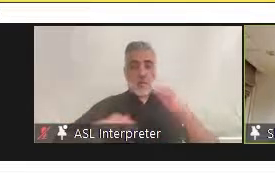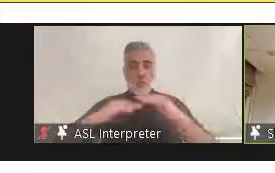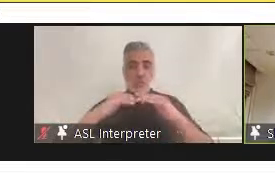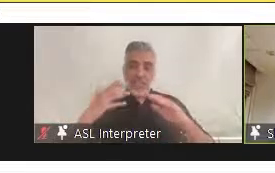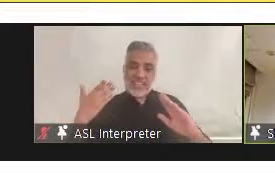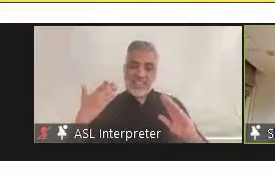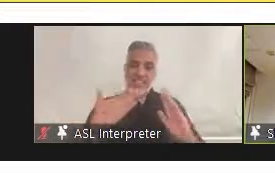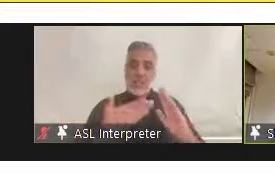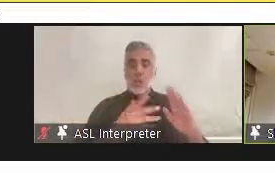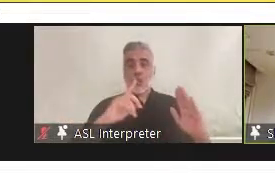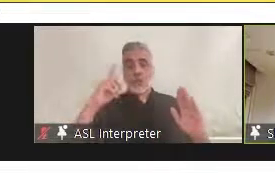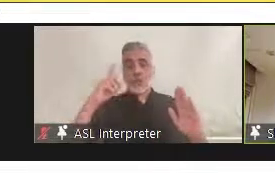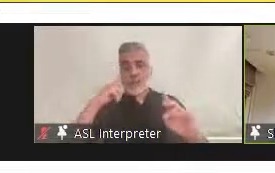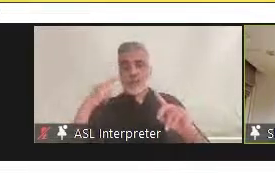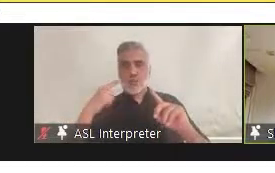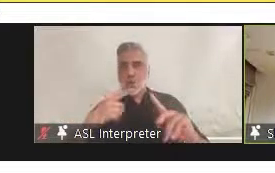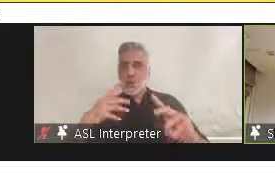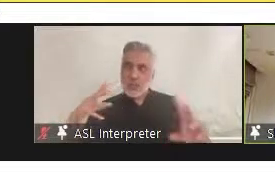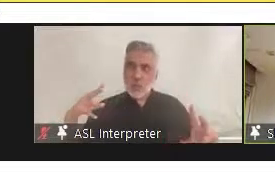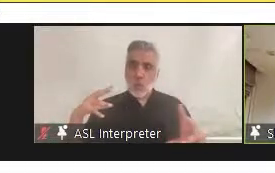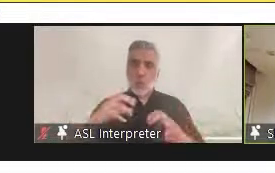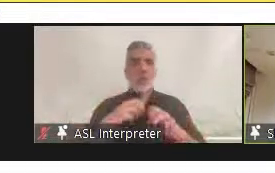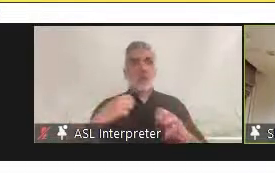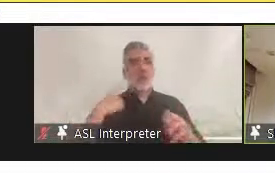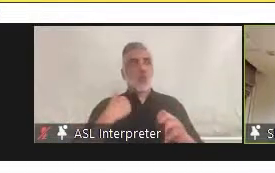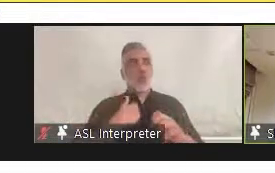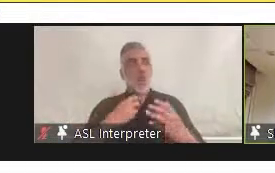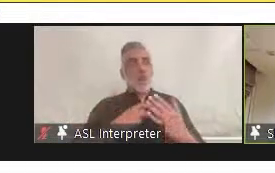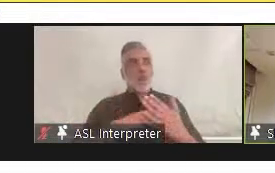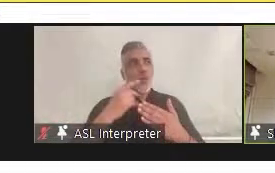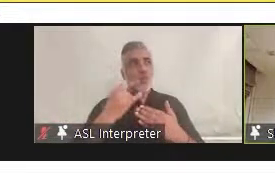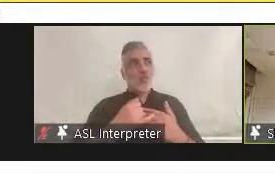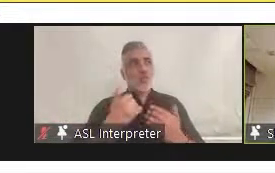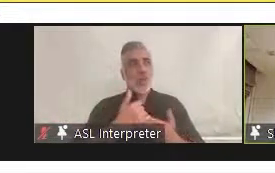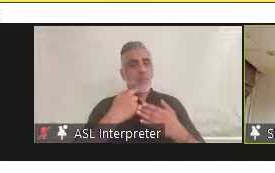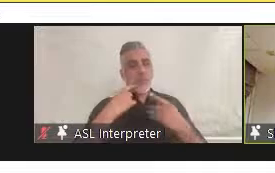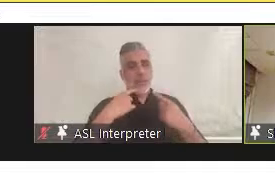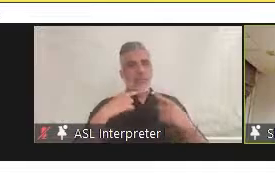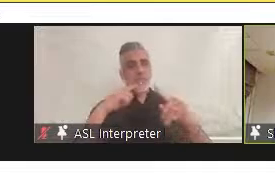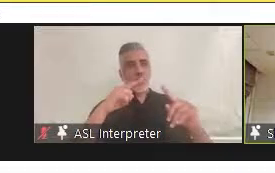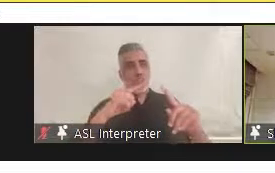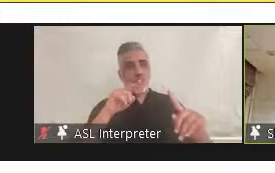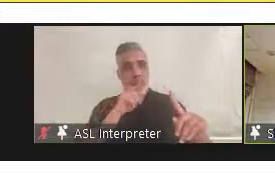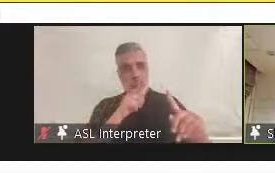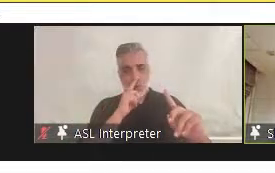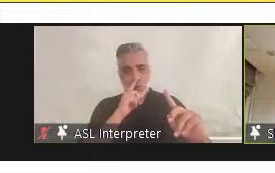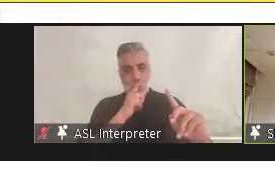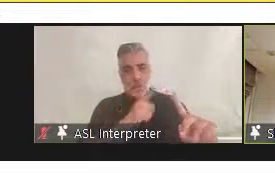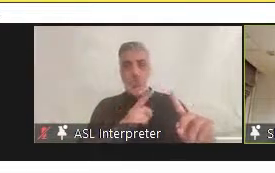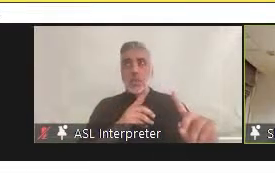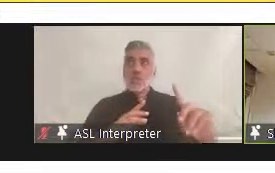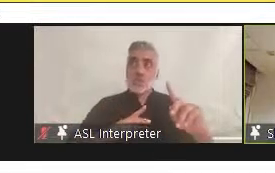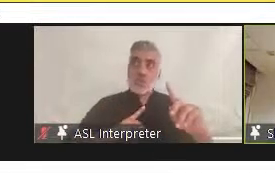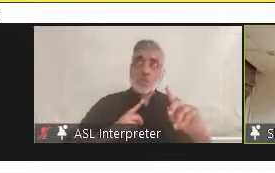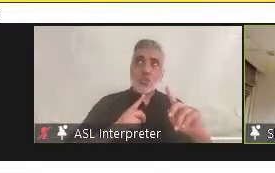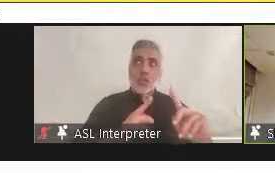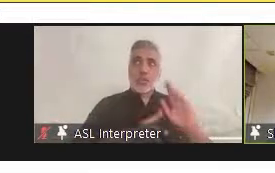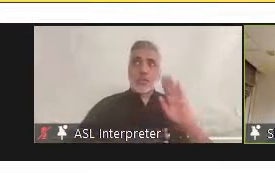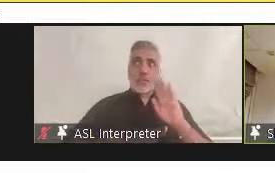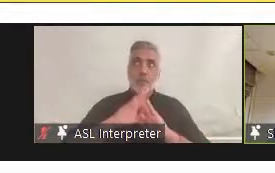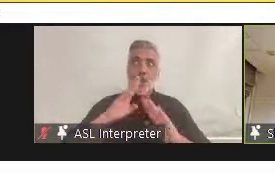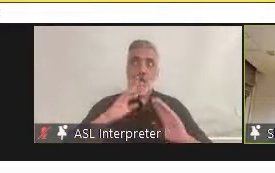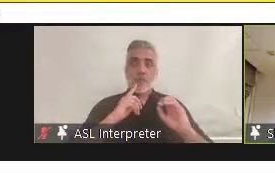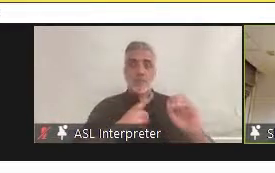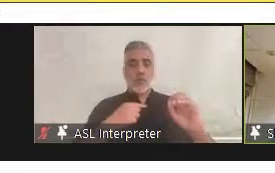government target. So we want the project to help them achieve that target. So in the project development objective, we have specific